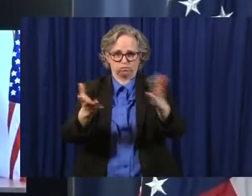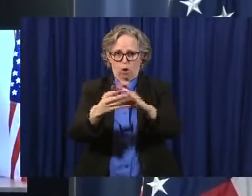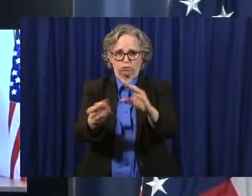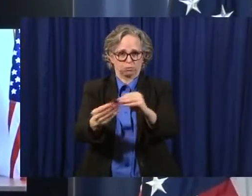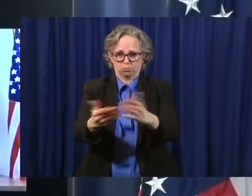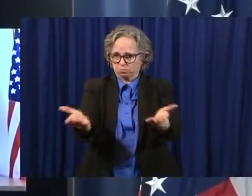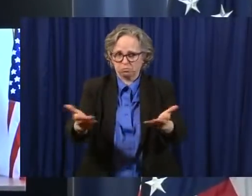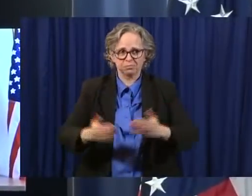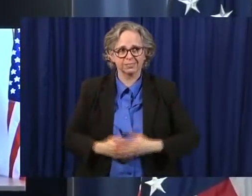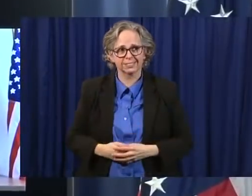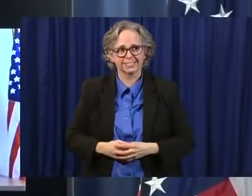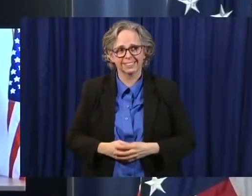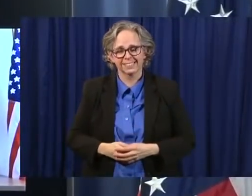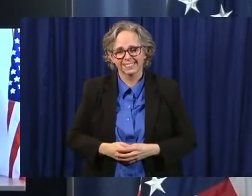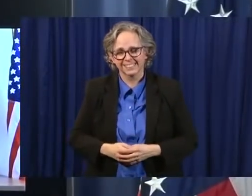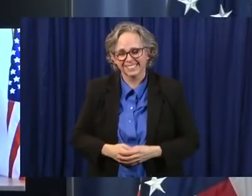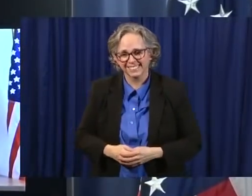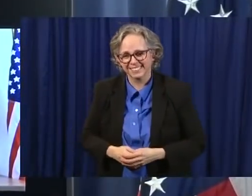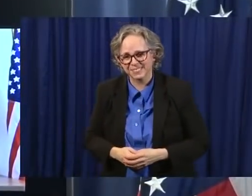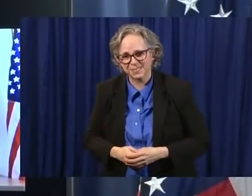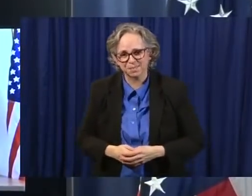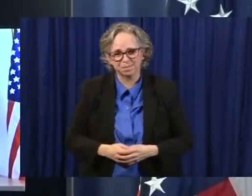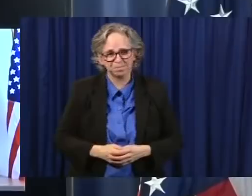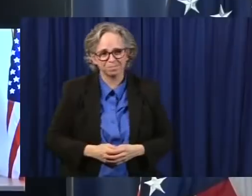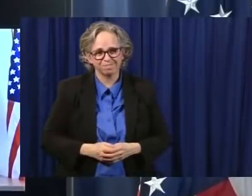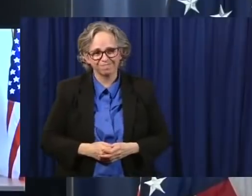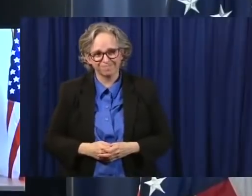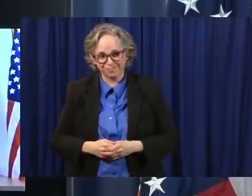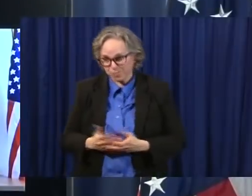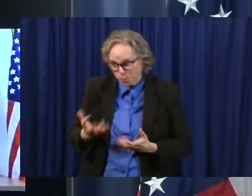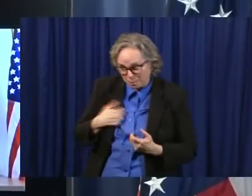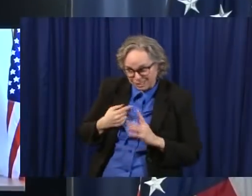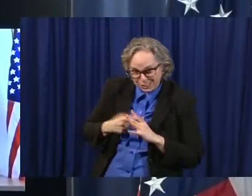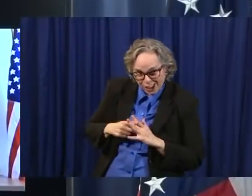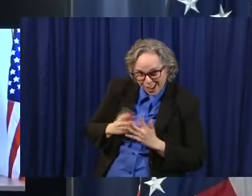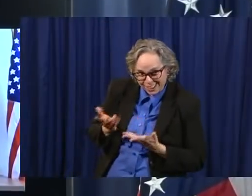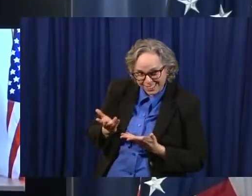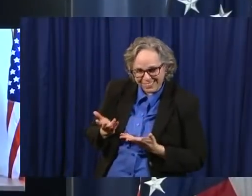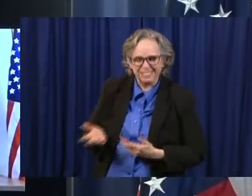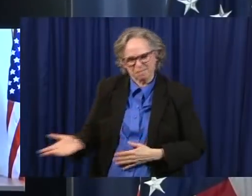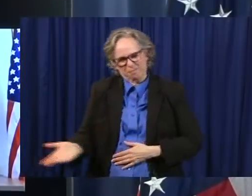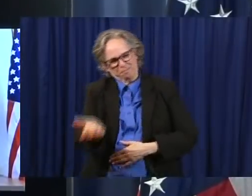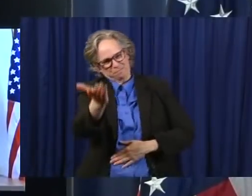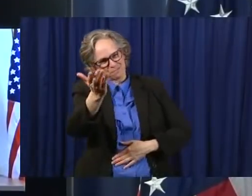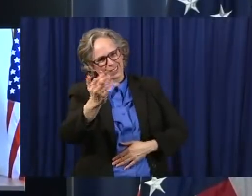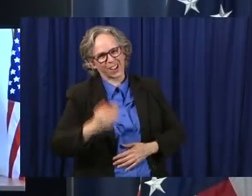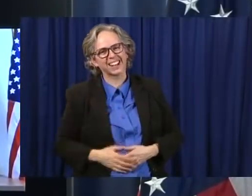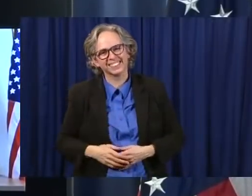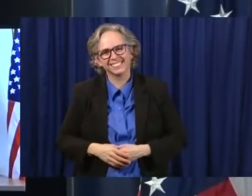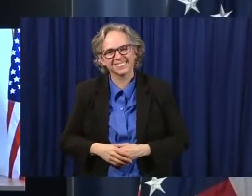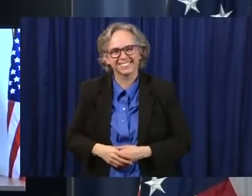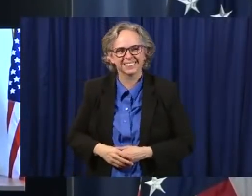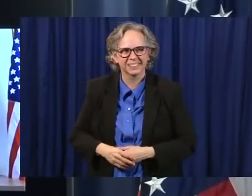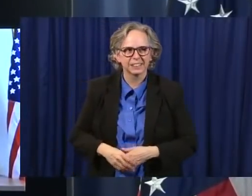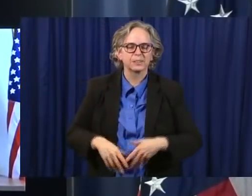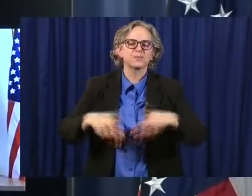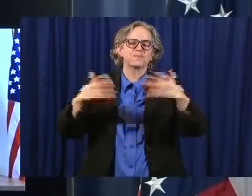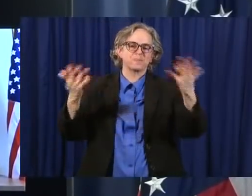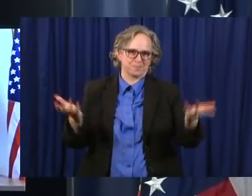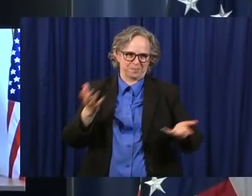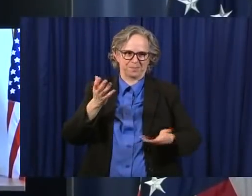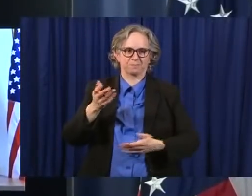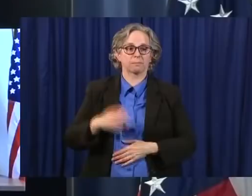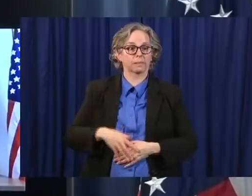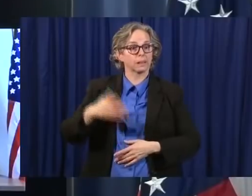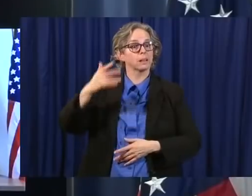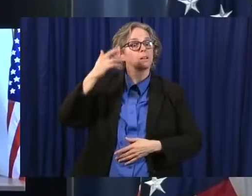Do you want me to start, Doctor? Go ahead. So the reason we tested everyone